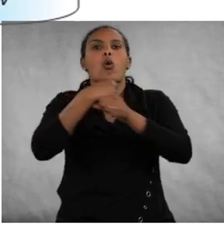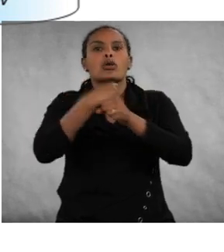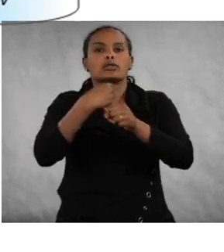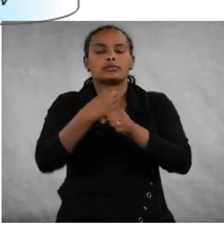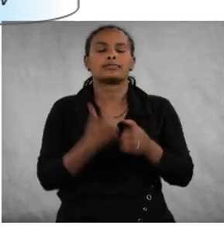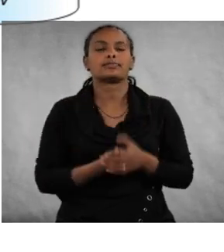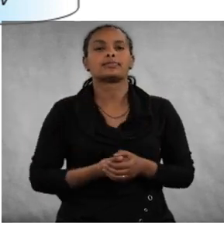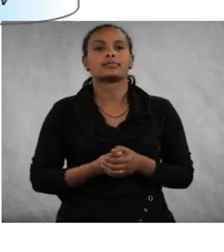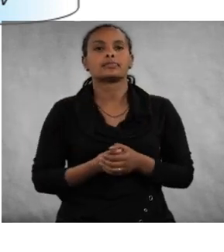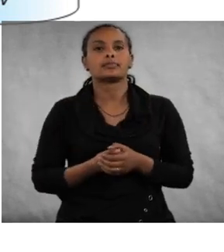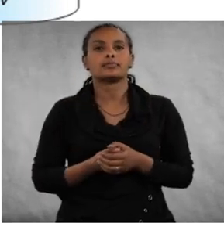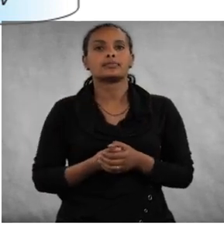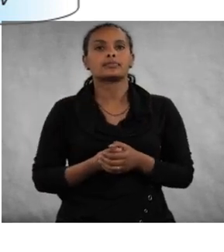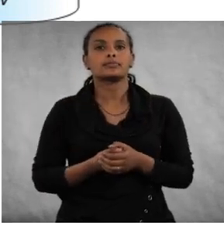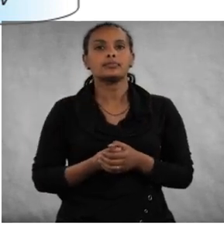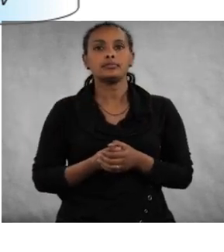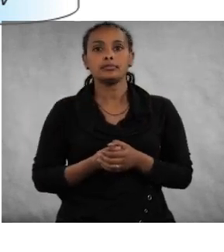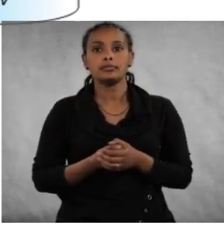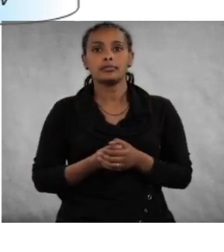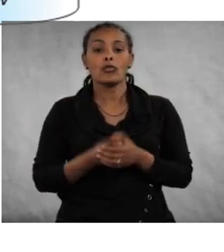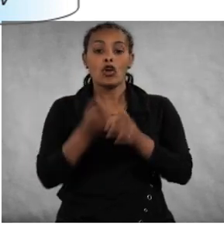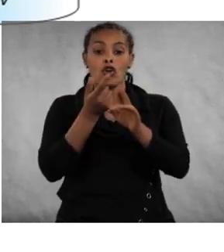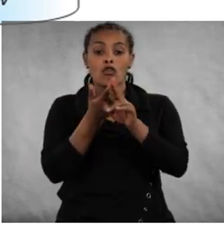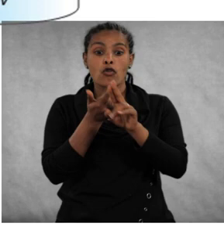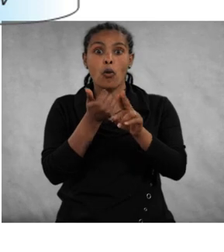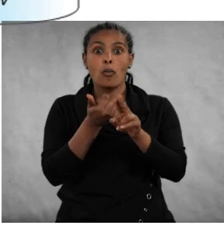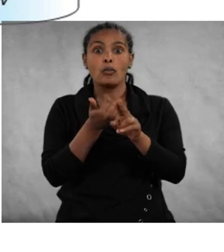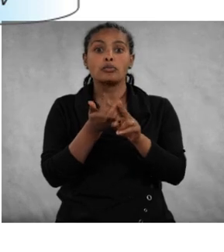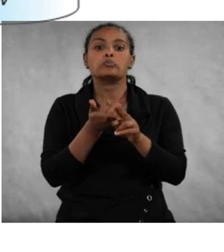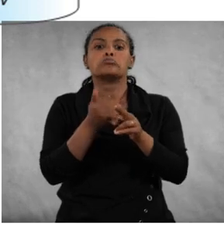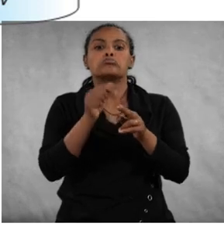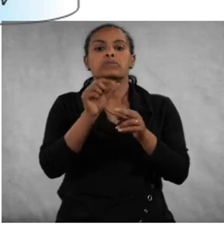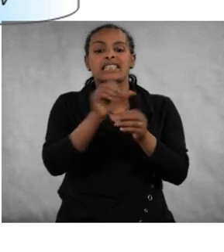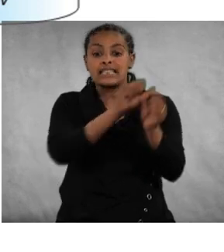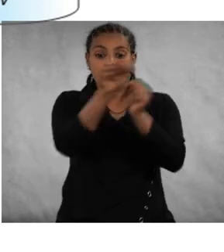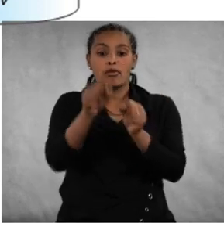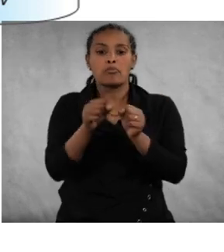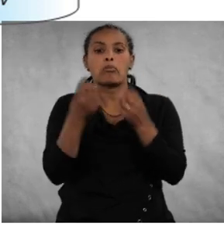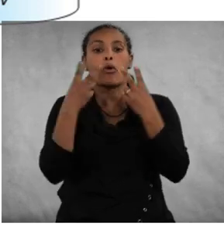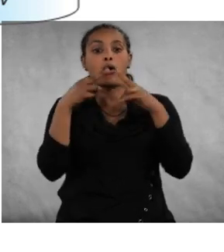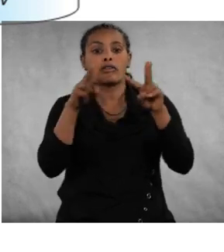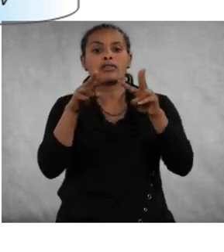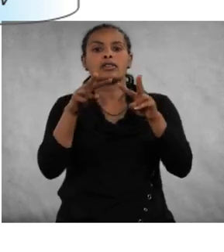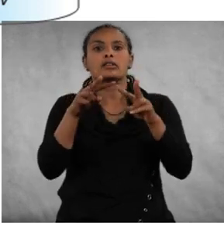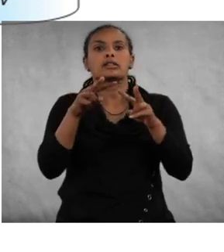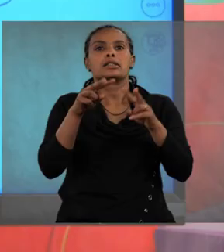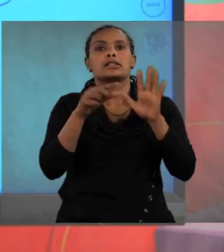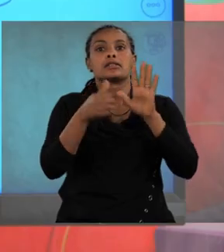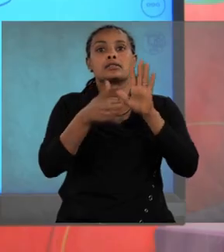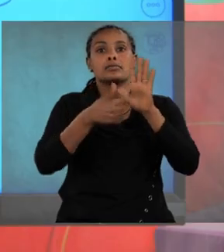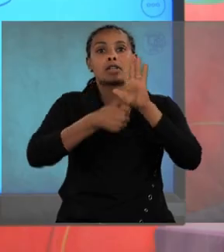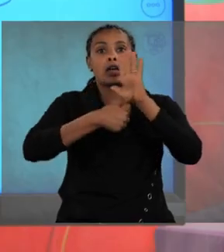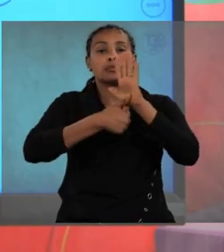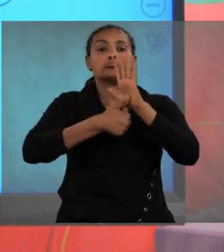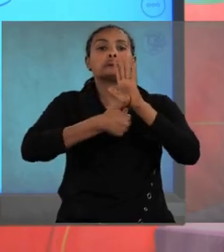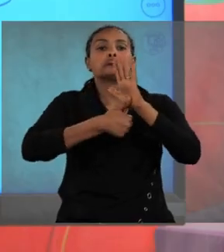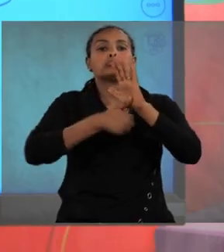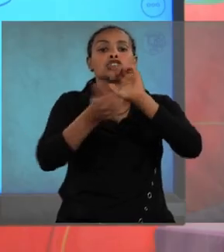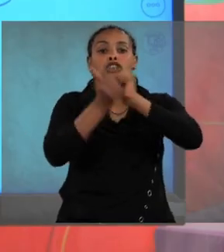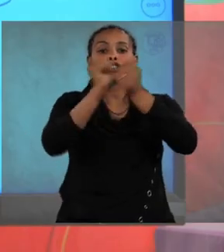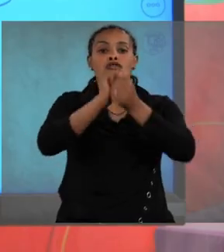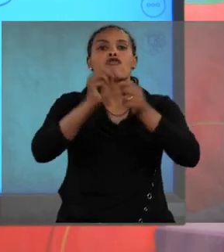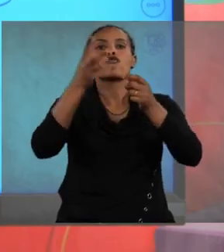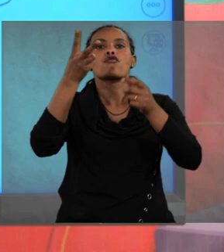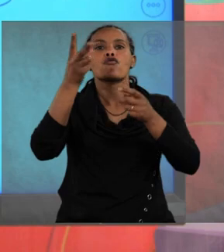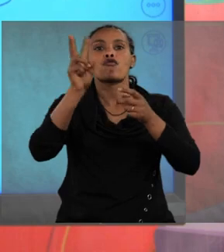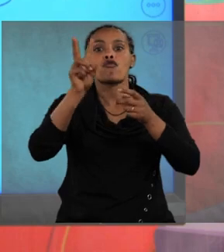work. See? From the system's point of view, the sign of pressure times change in volume